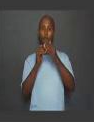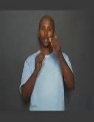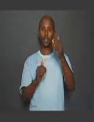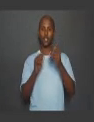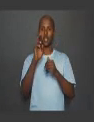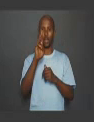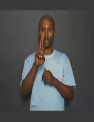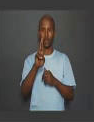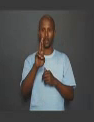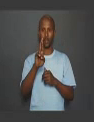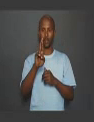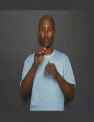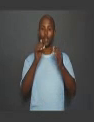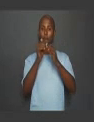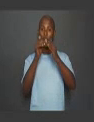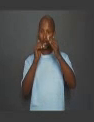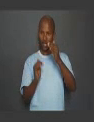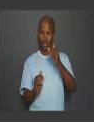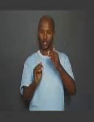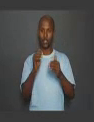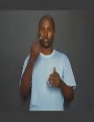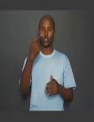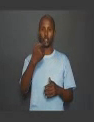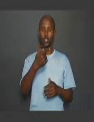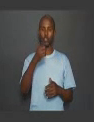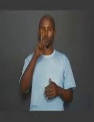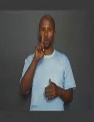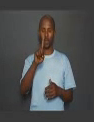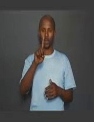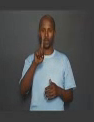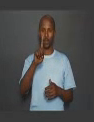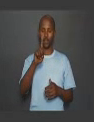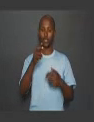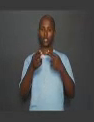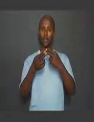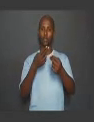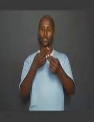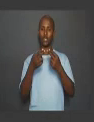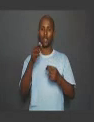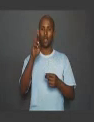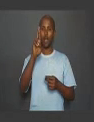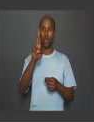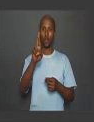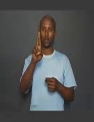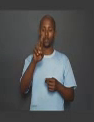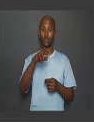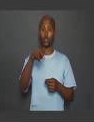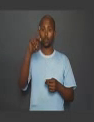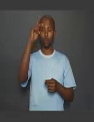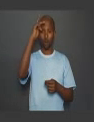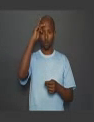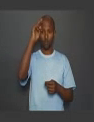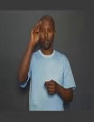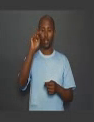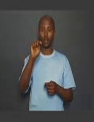minus r minus G1 times r to the power